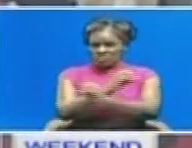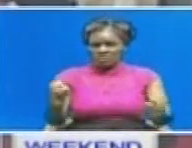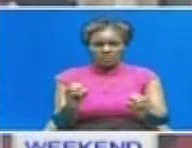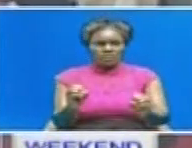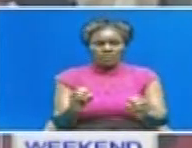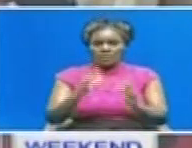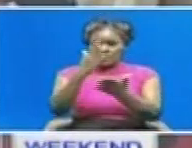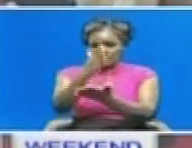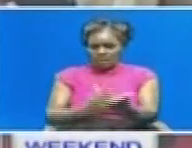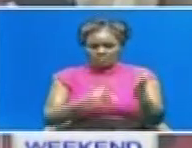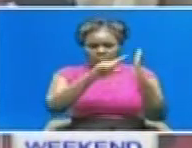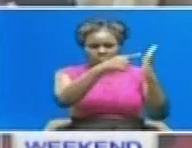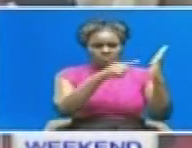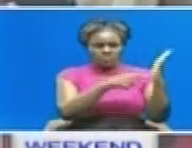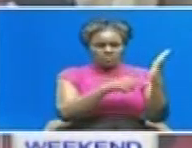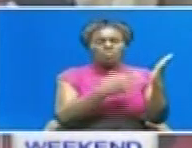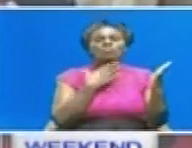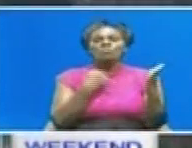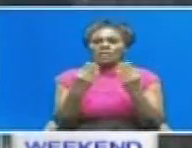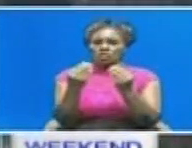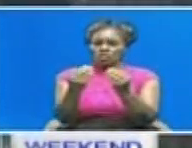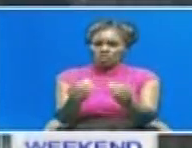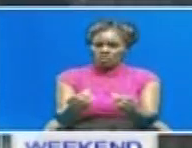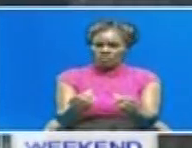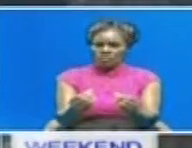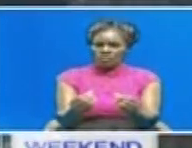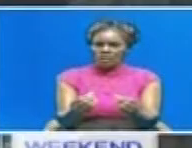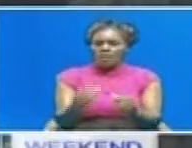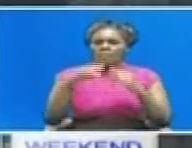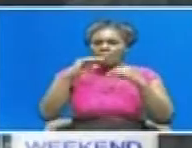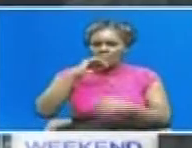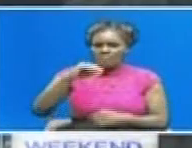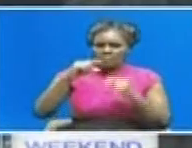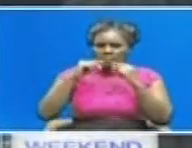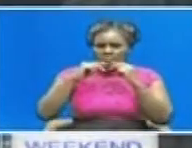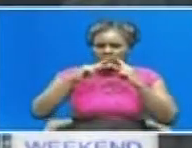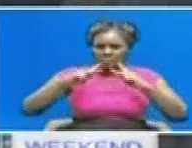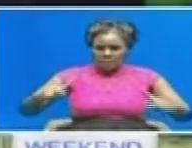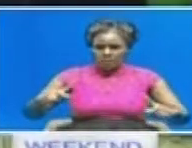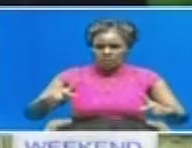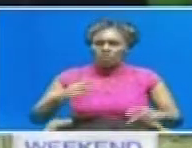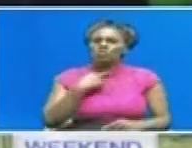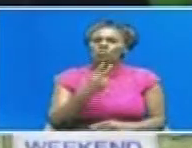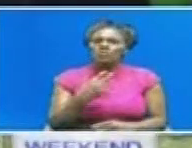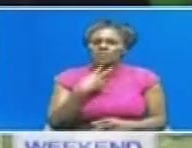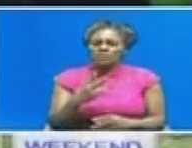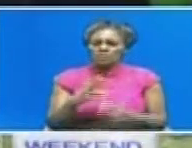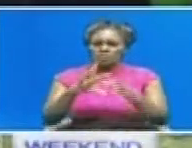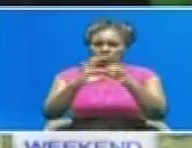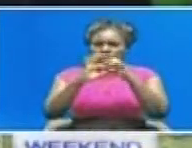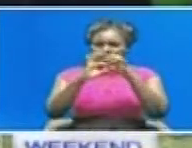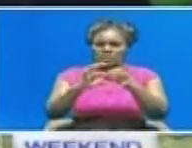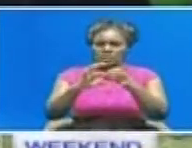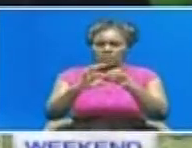Some of the issues the residents hoped would be addressed by the government. However, messages of unity and peace took center stage while the leaders condemned the